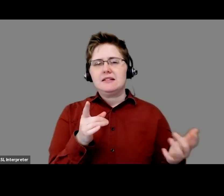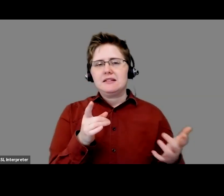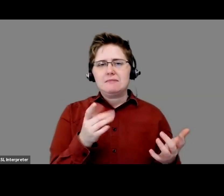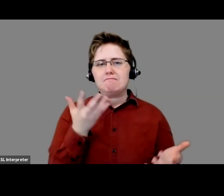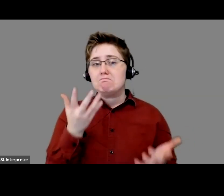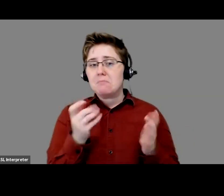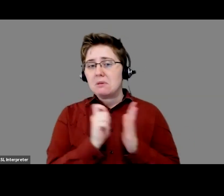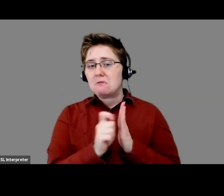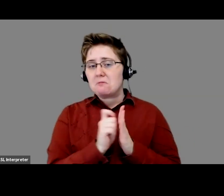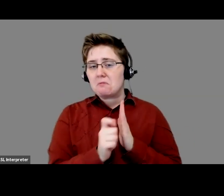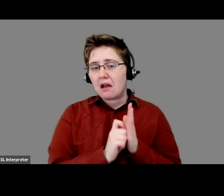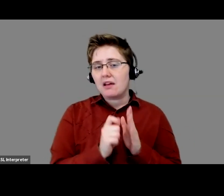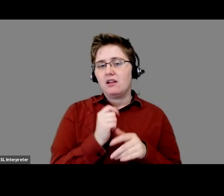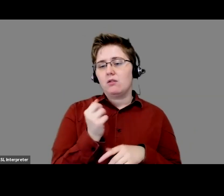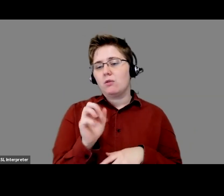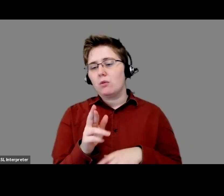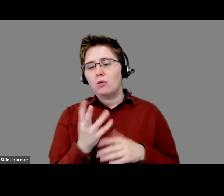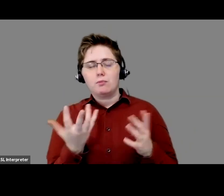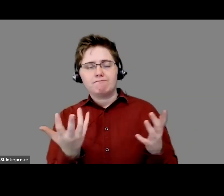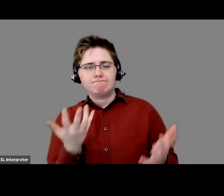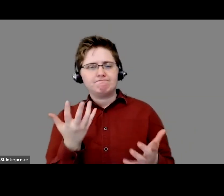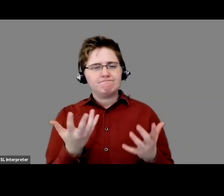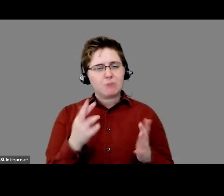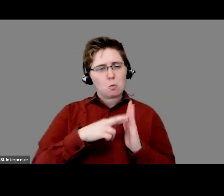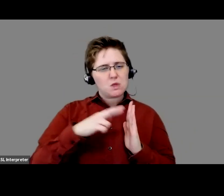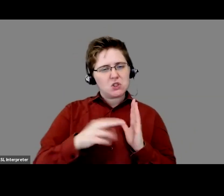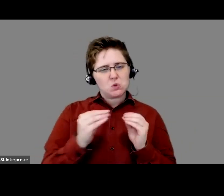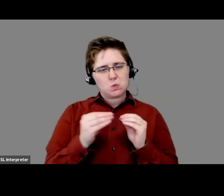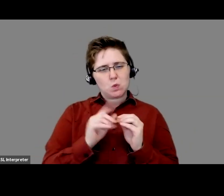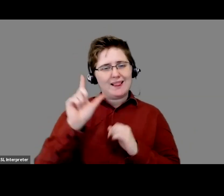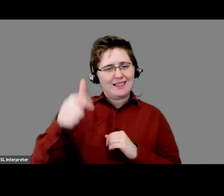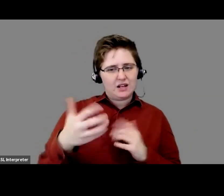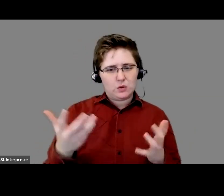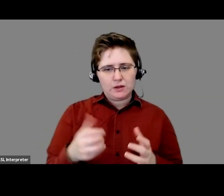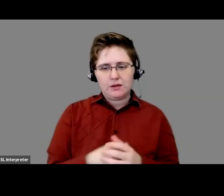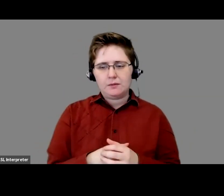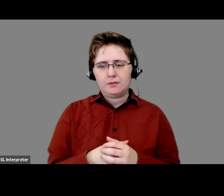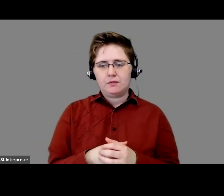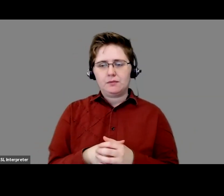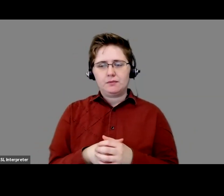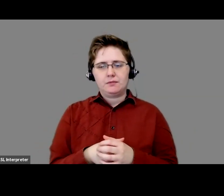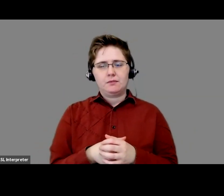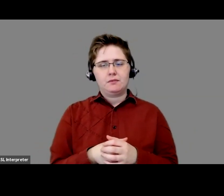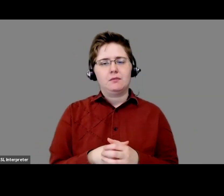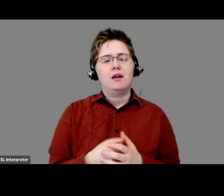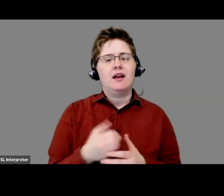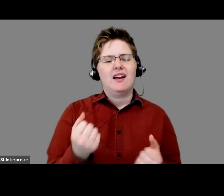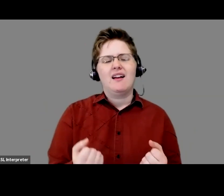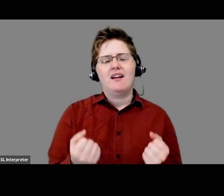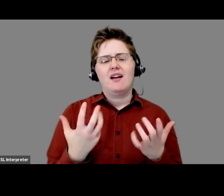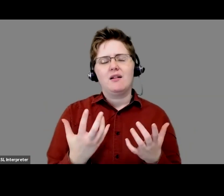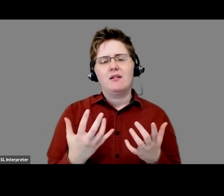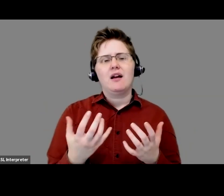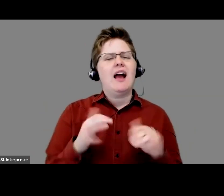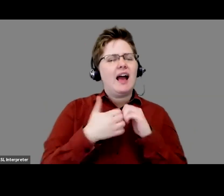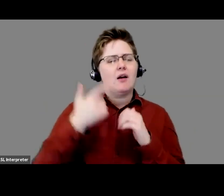maybe writing about or researching a little bit later is how the mental